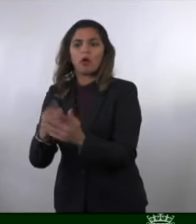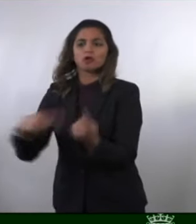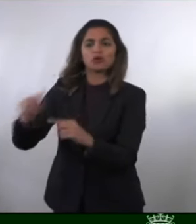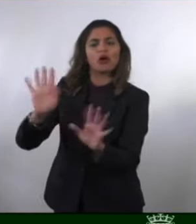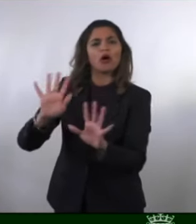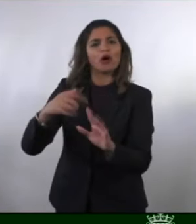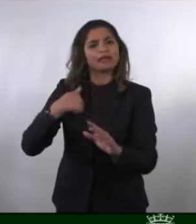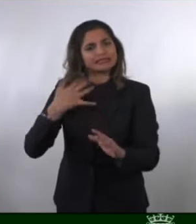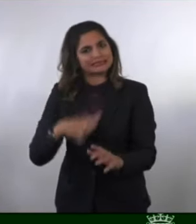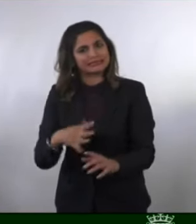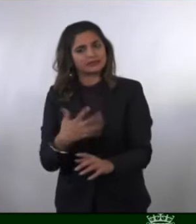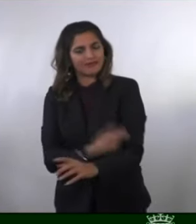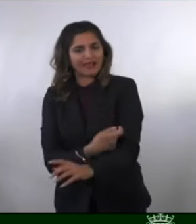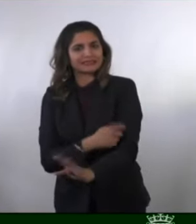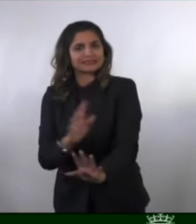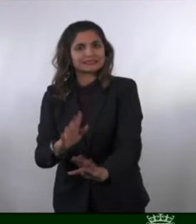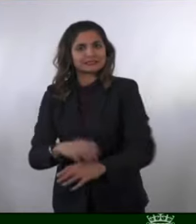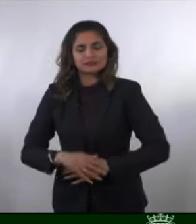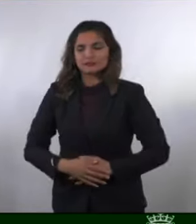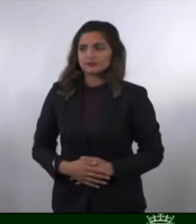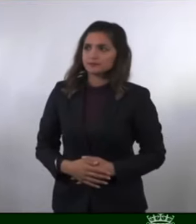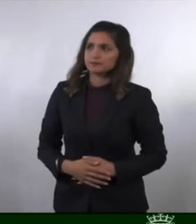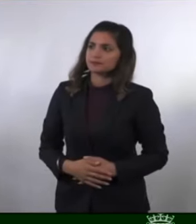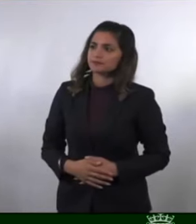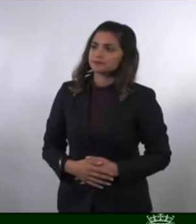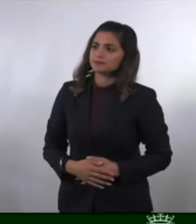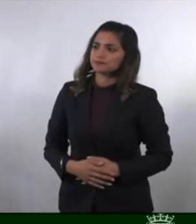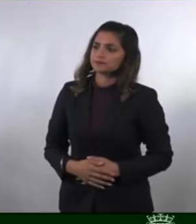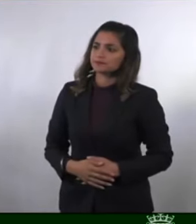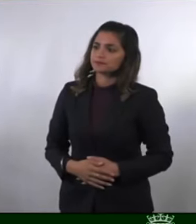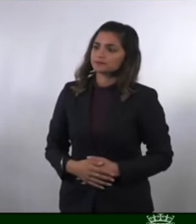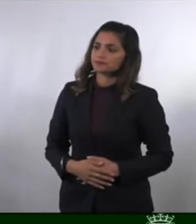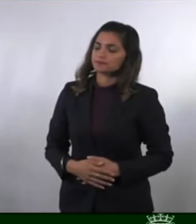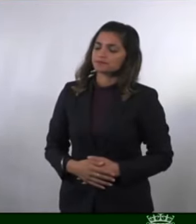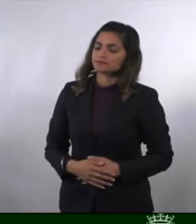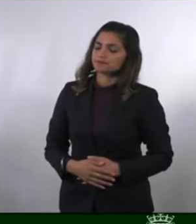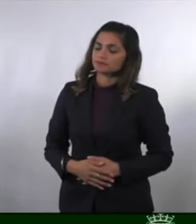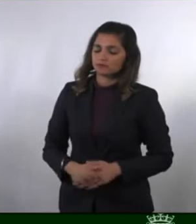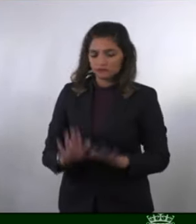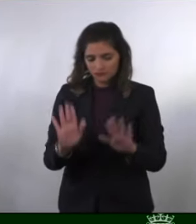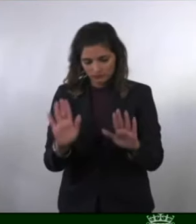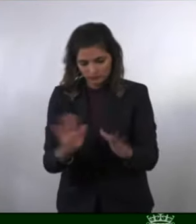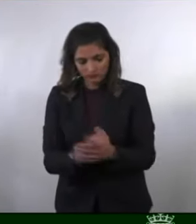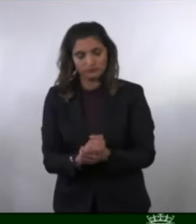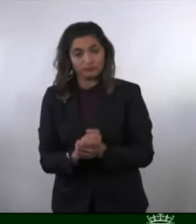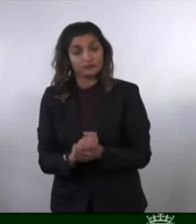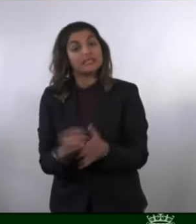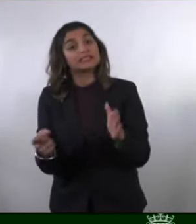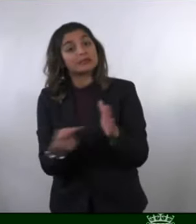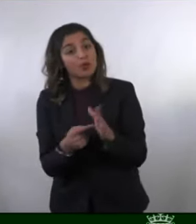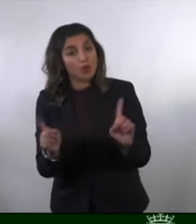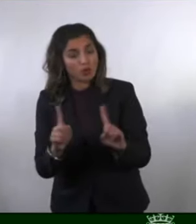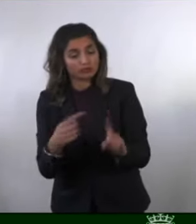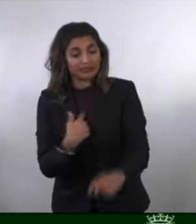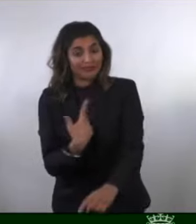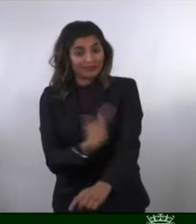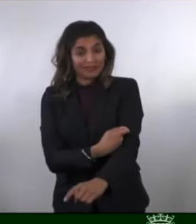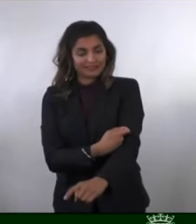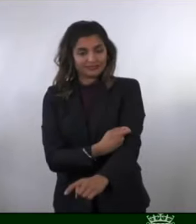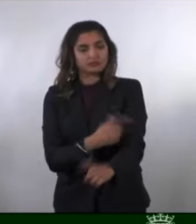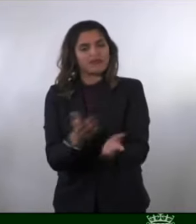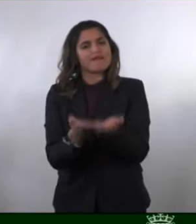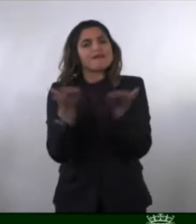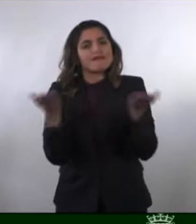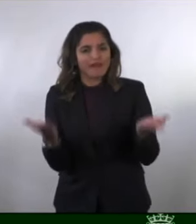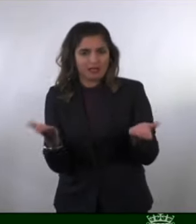we vaccinate fairly across this country, across the whole of the UK, according to clinical